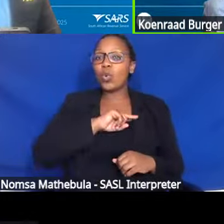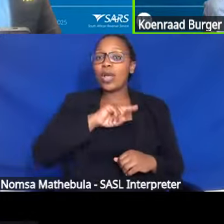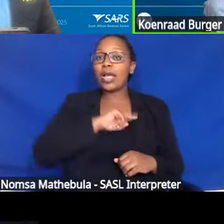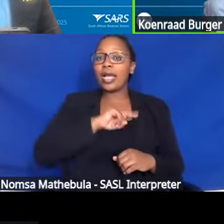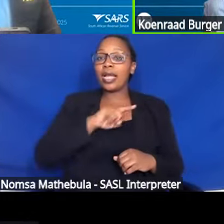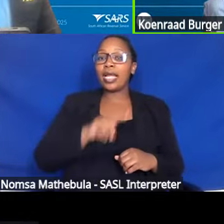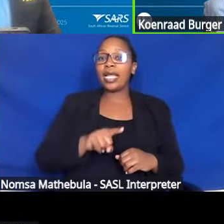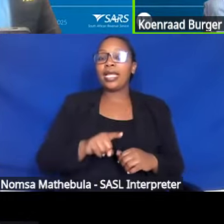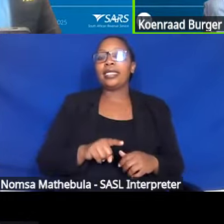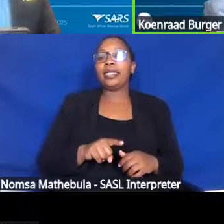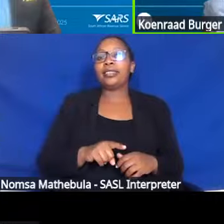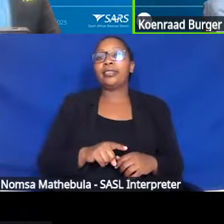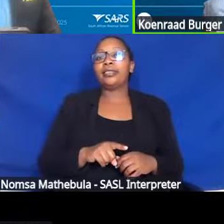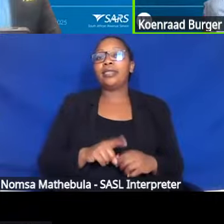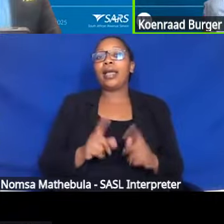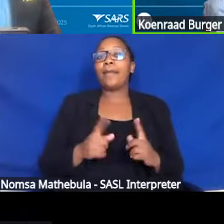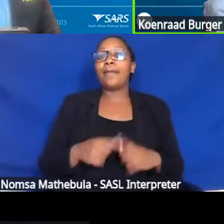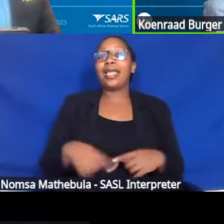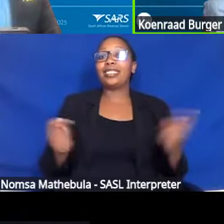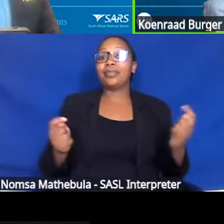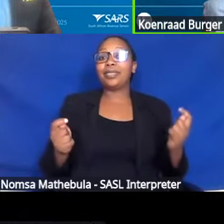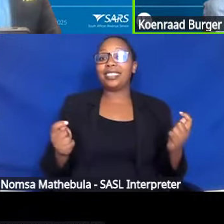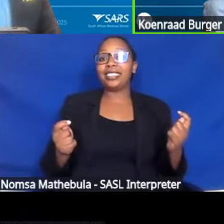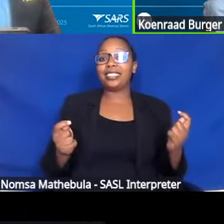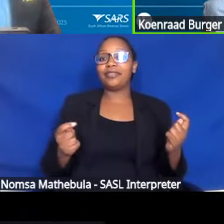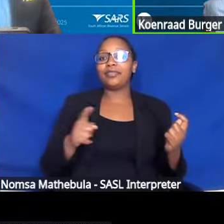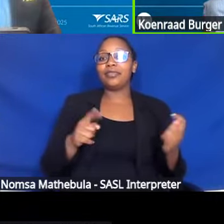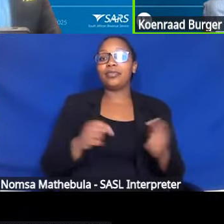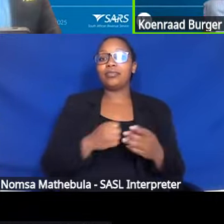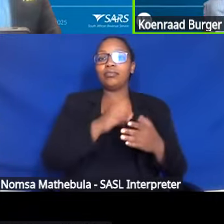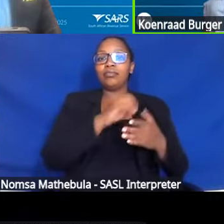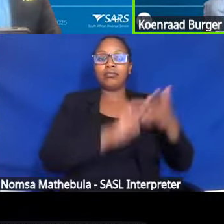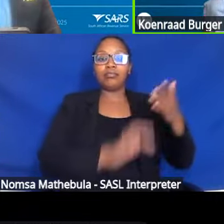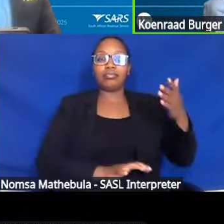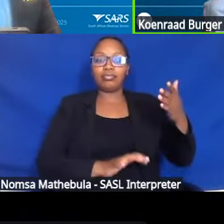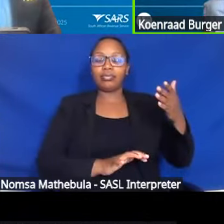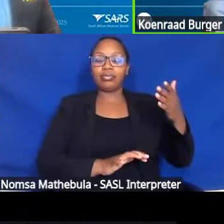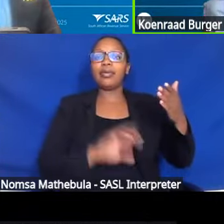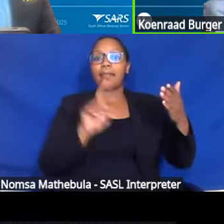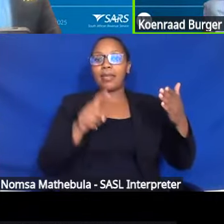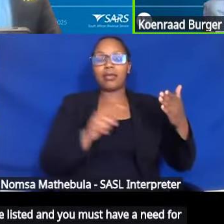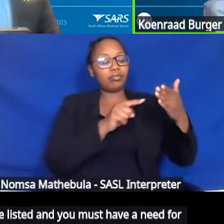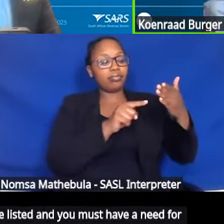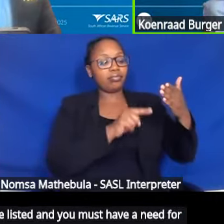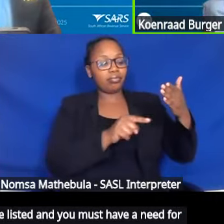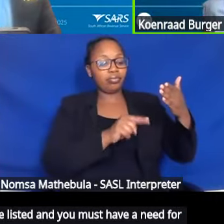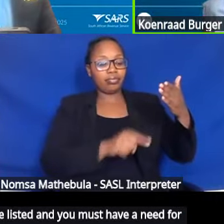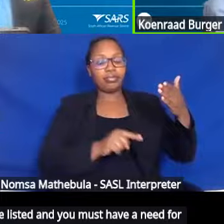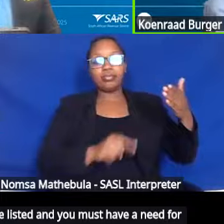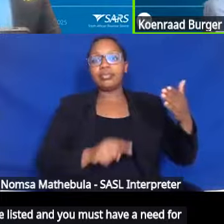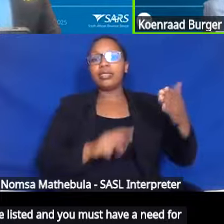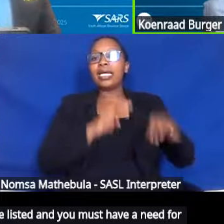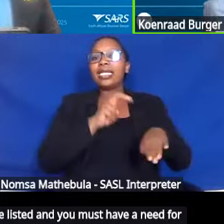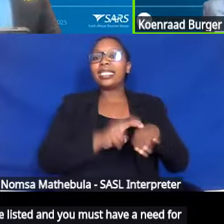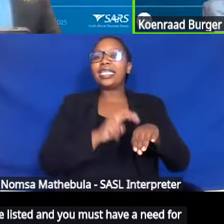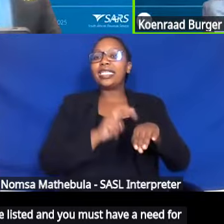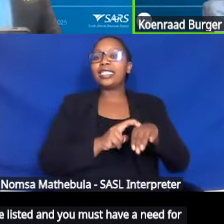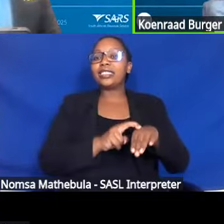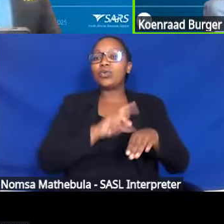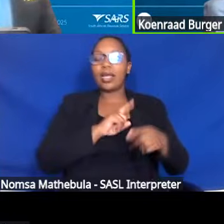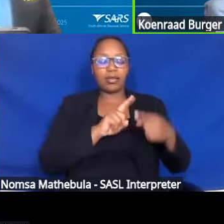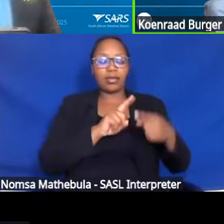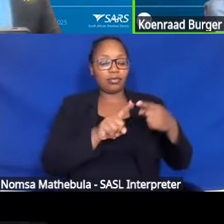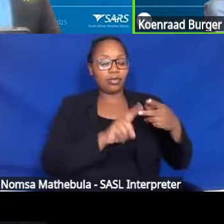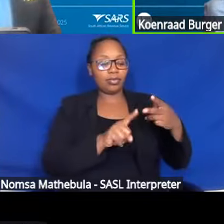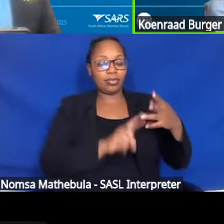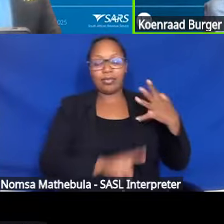your expenses must be listed and you must have a need for those expenses. And without sitting down